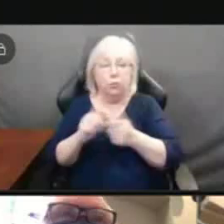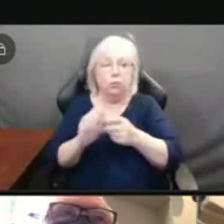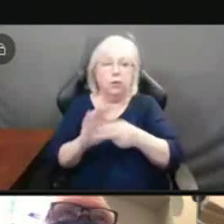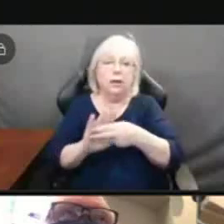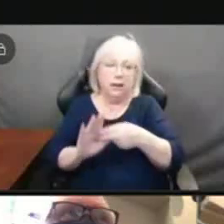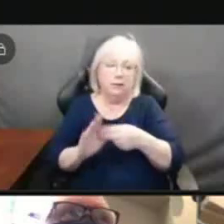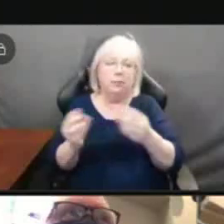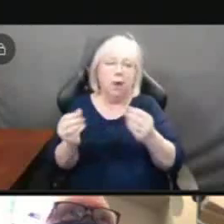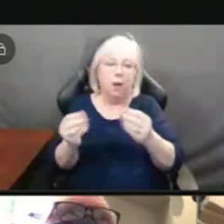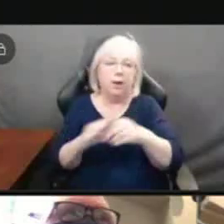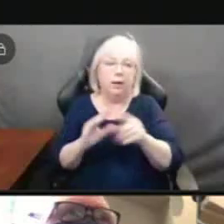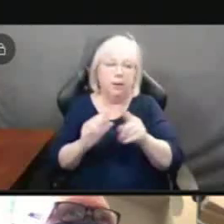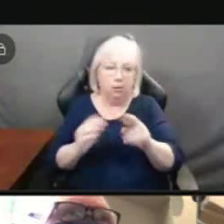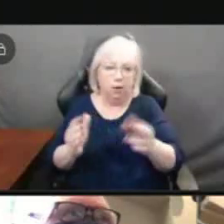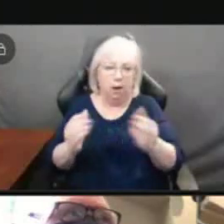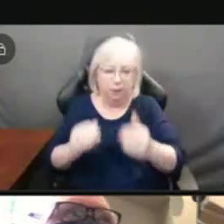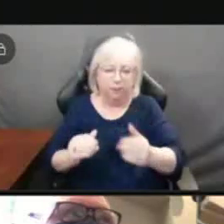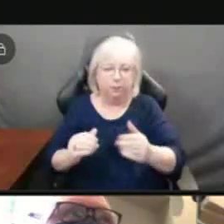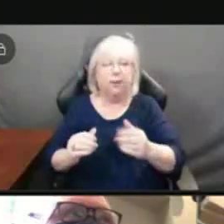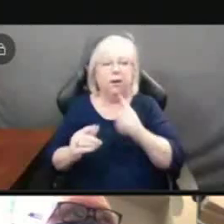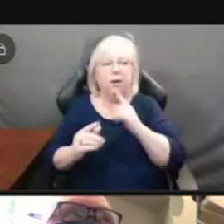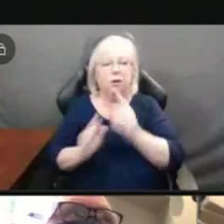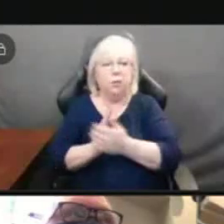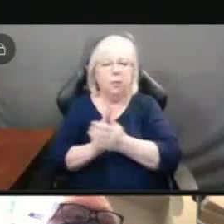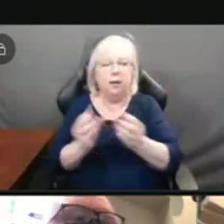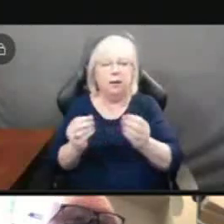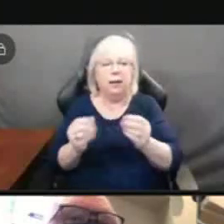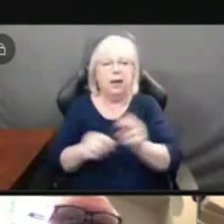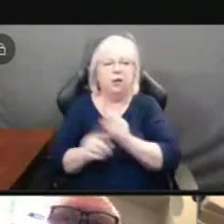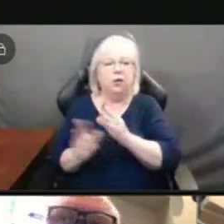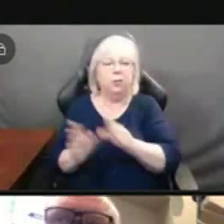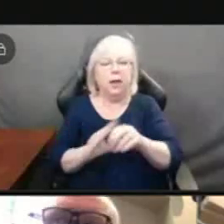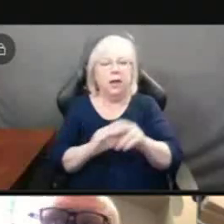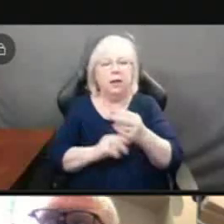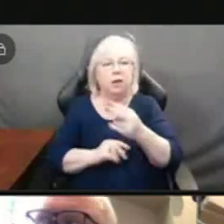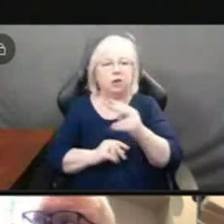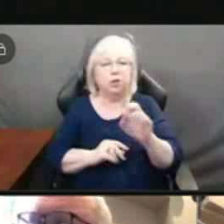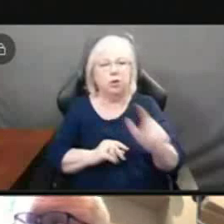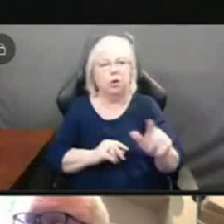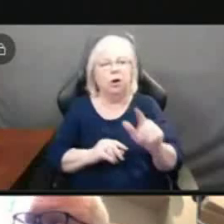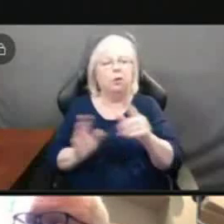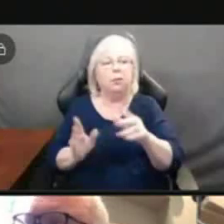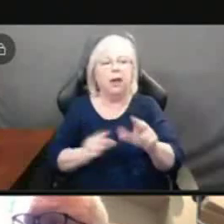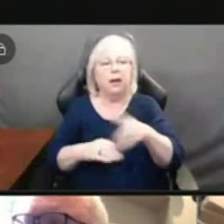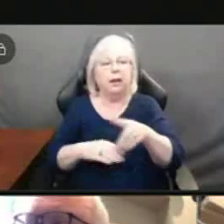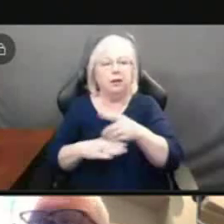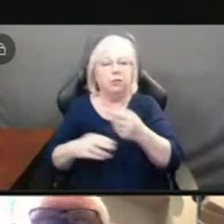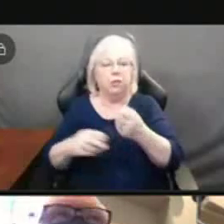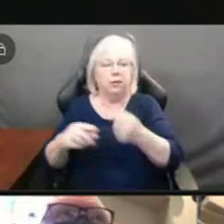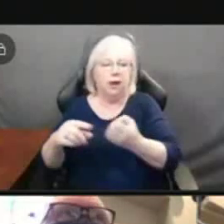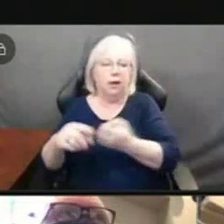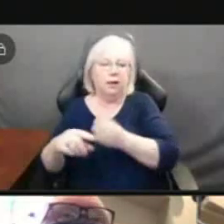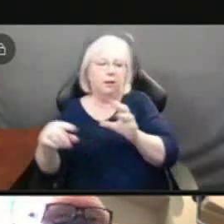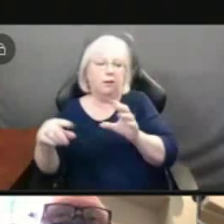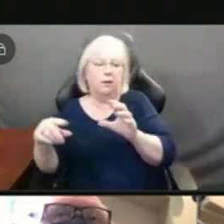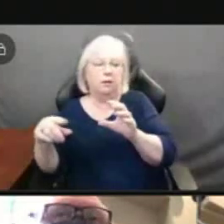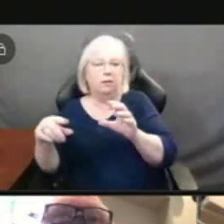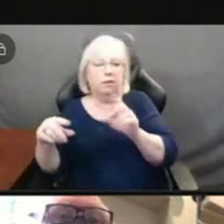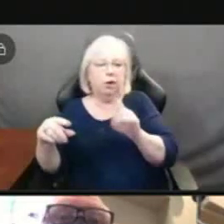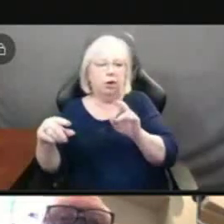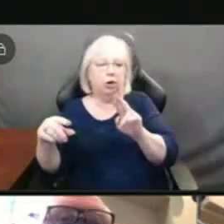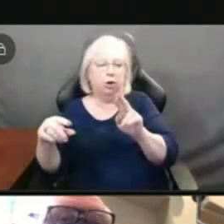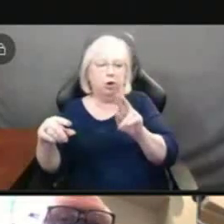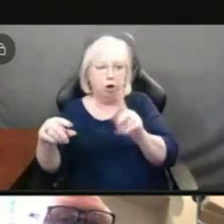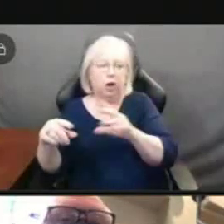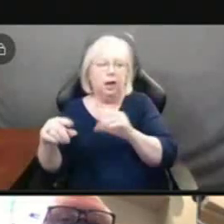Arkansas. An ordinance to amend the land use plan in the Chenal Planning District on the southeast corner of Kirk Road and Wellington Hills Road in the